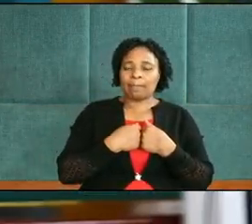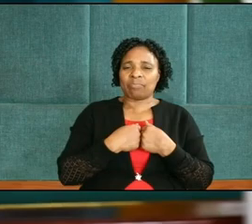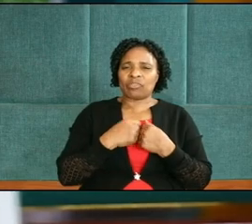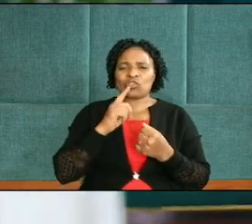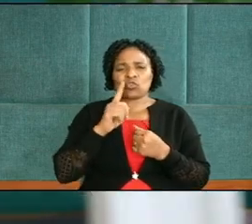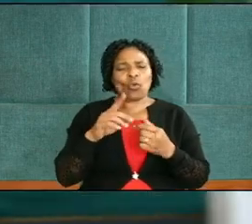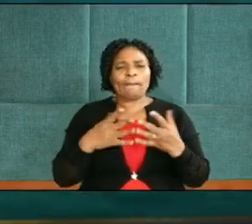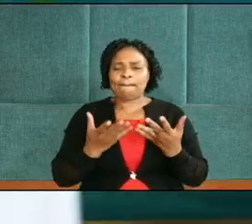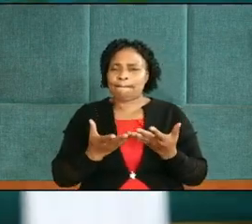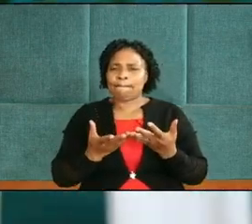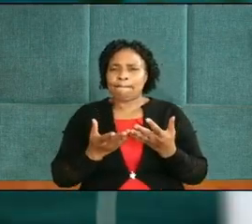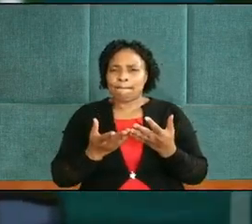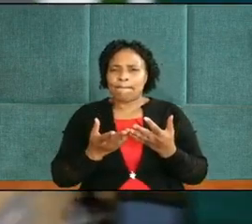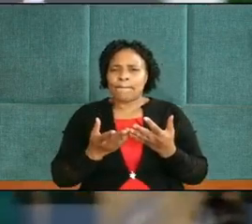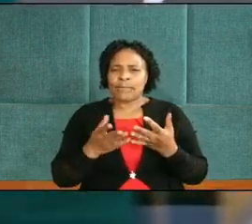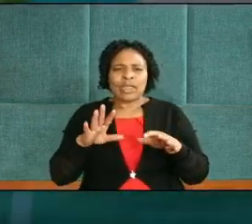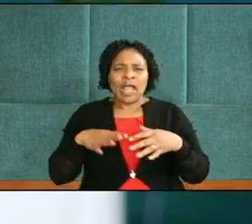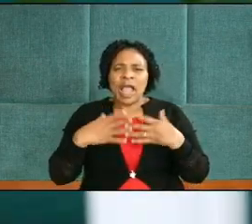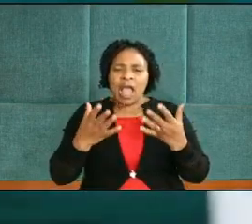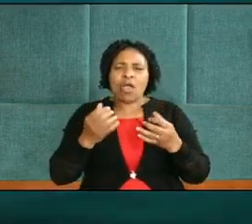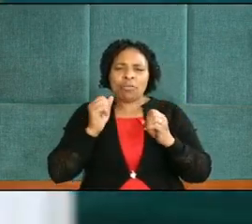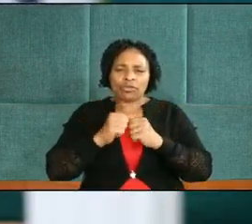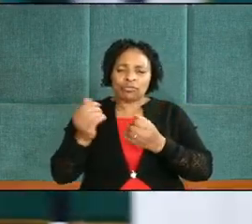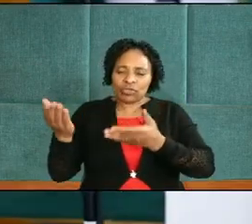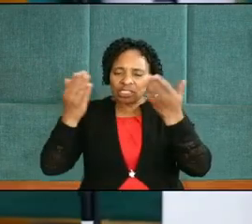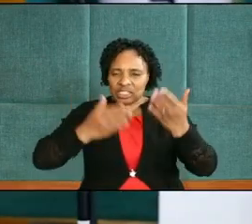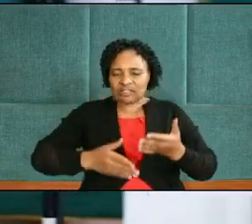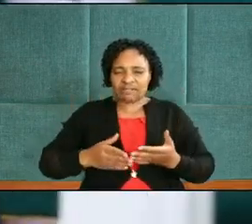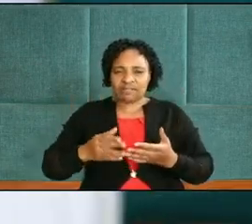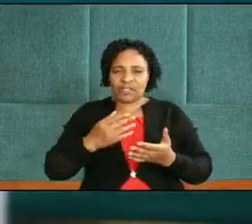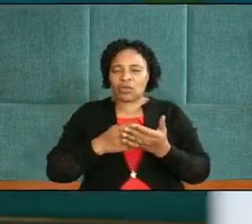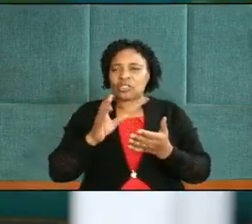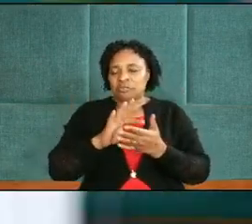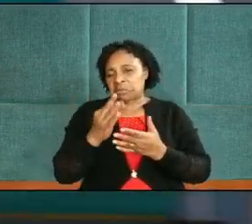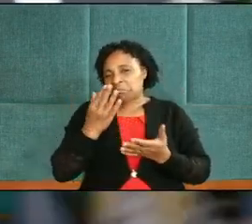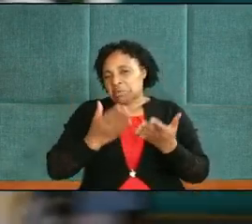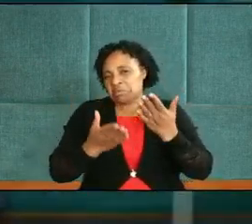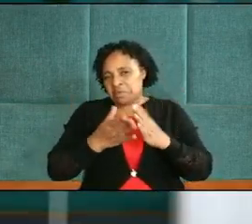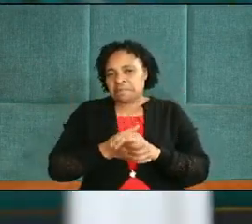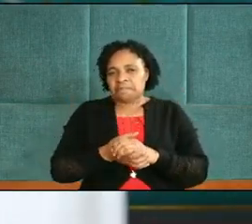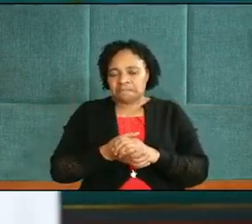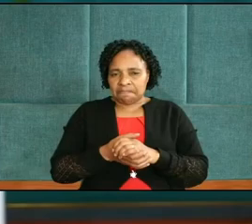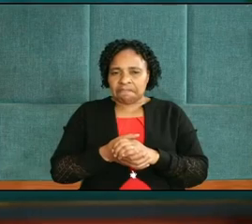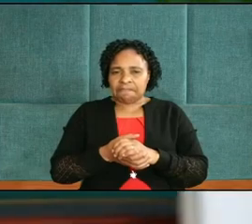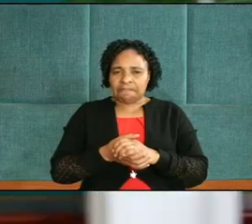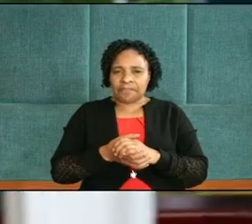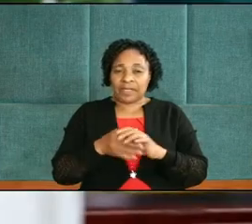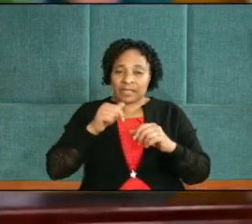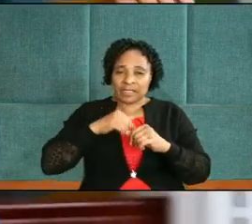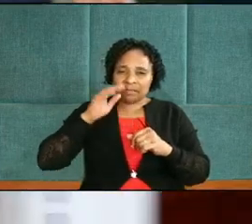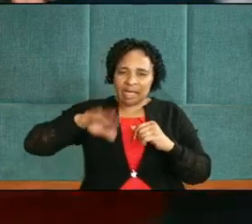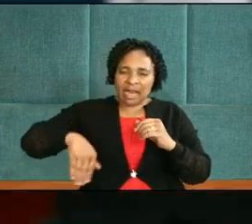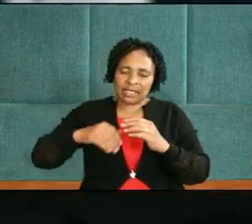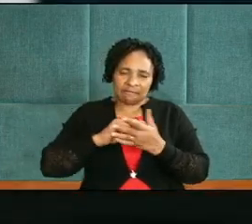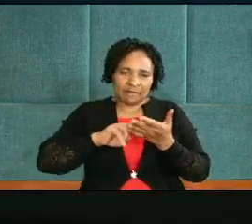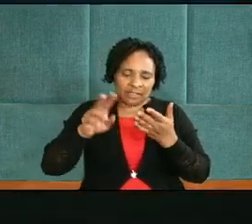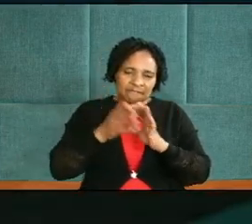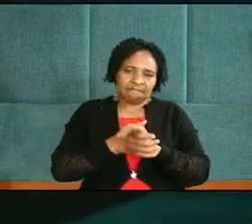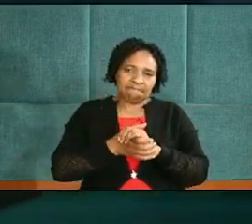So how do we receive the Holy Spirit? Just in case. This is my last